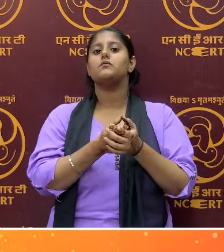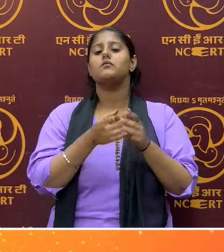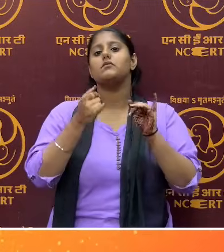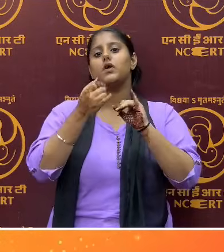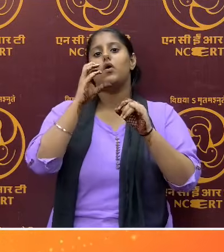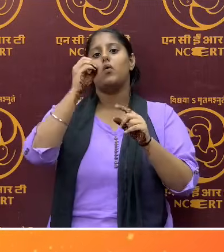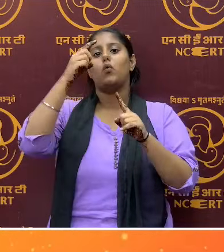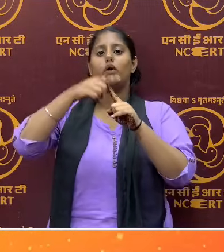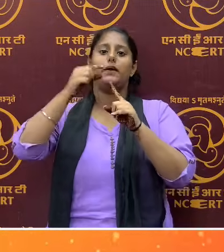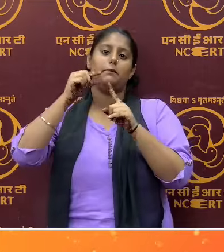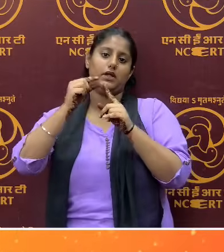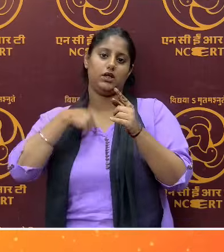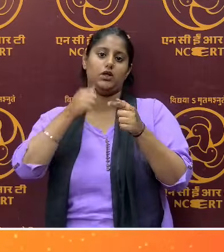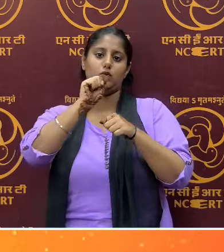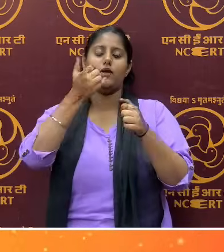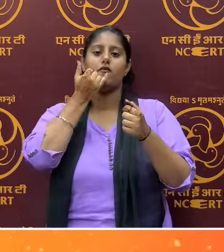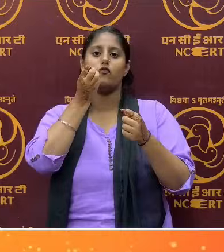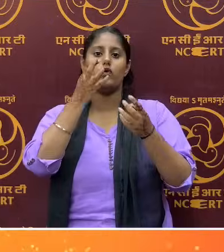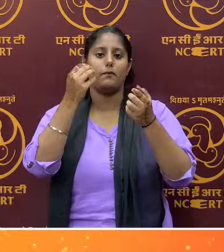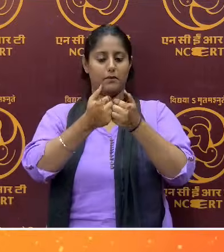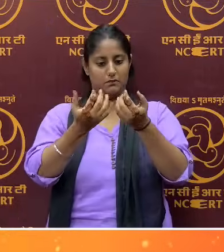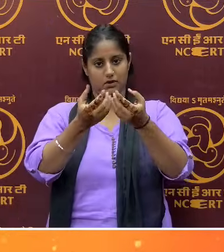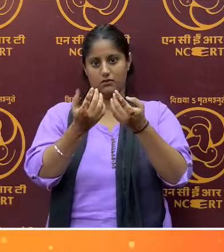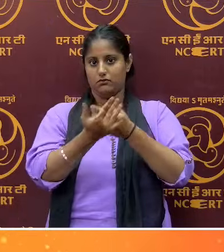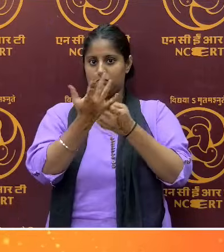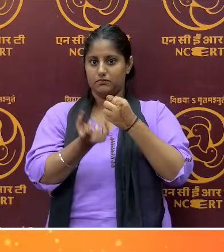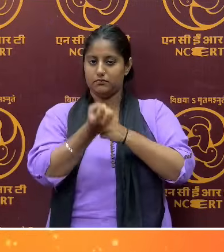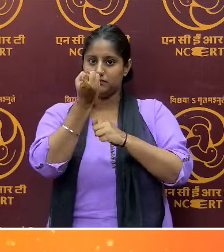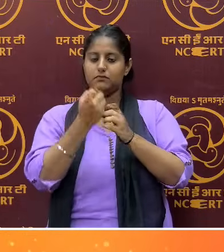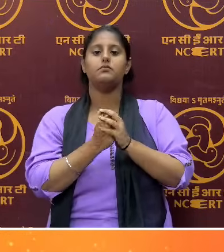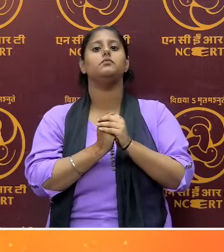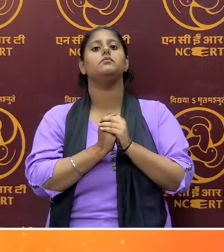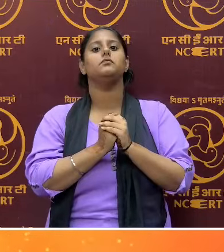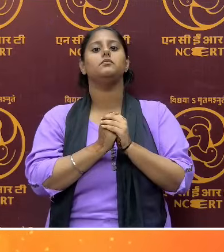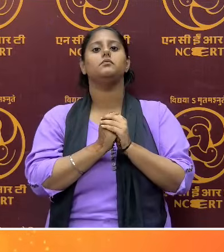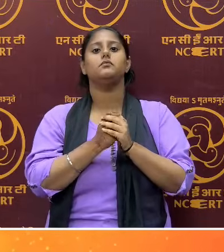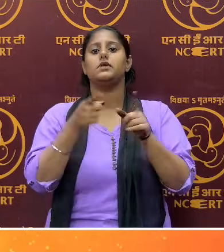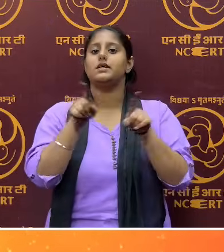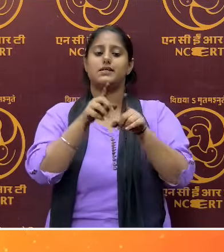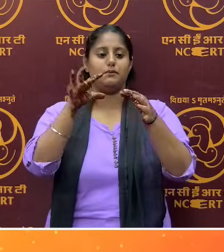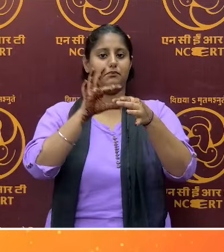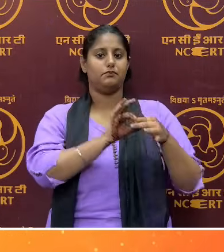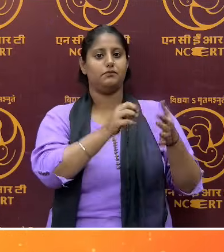OTP will be received on my mobile number and email. So I will just enter this.